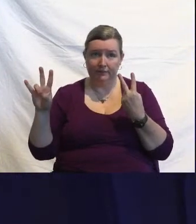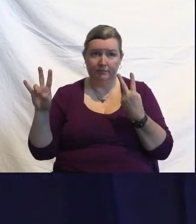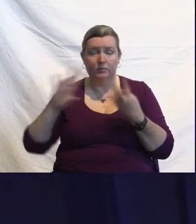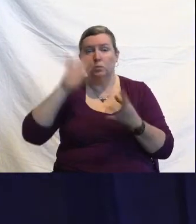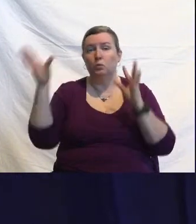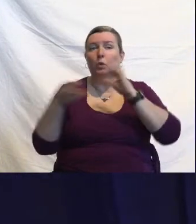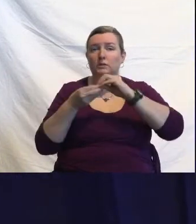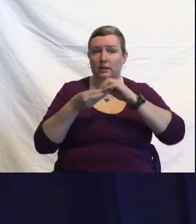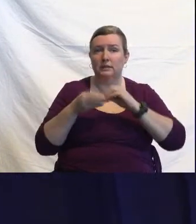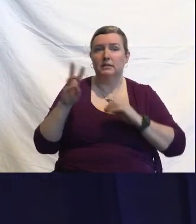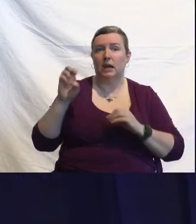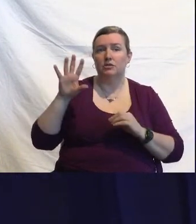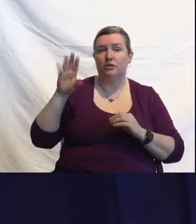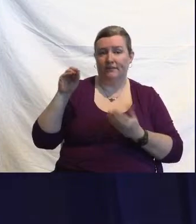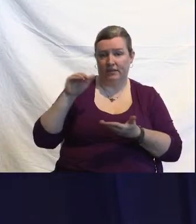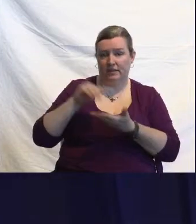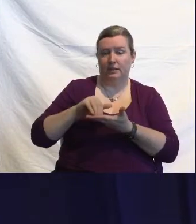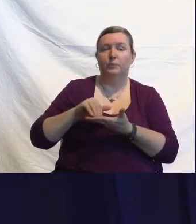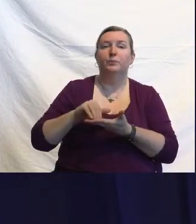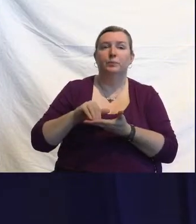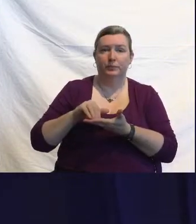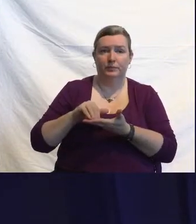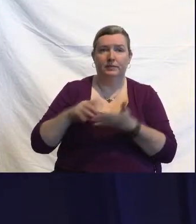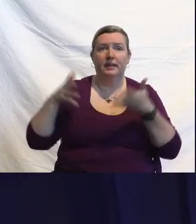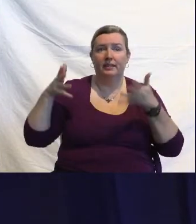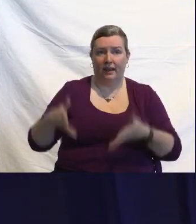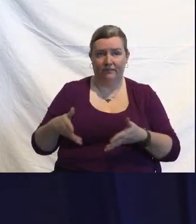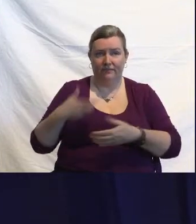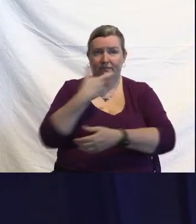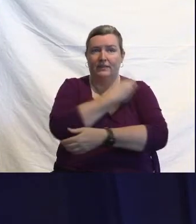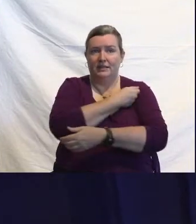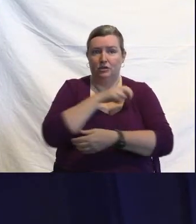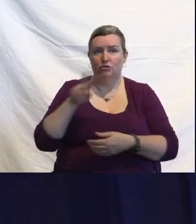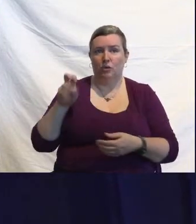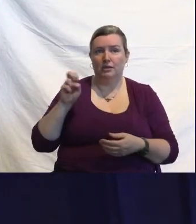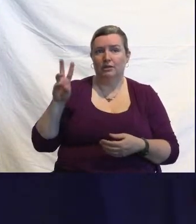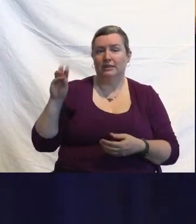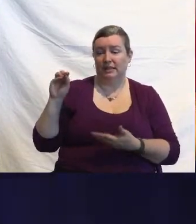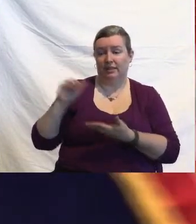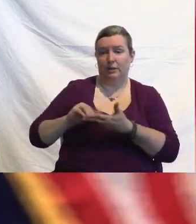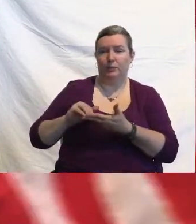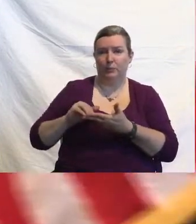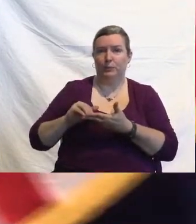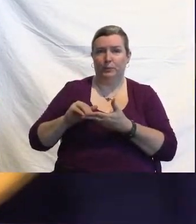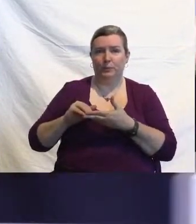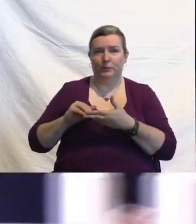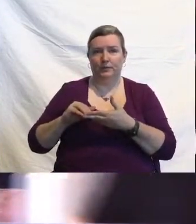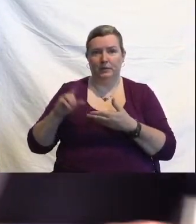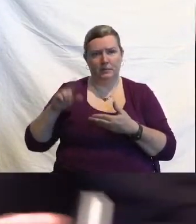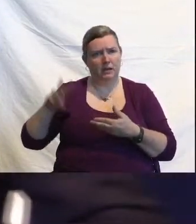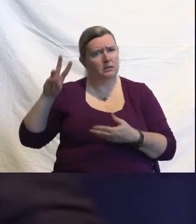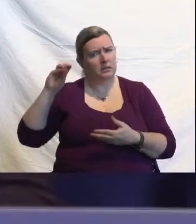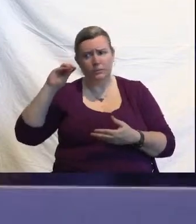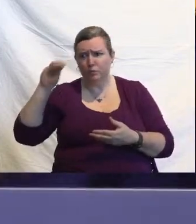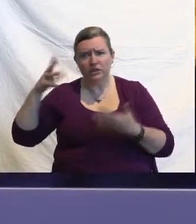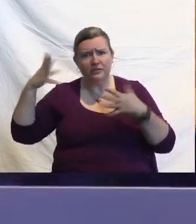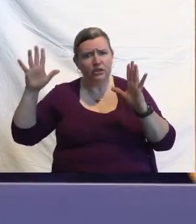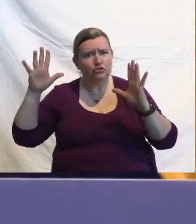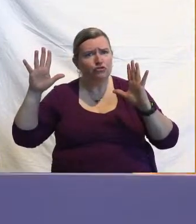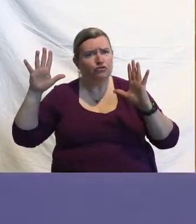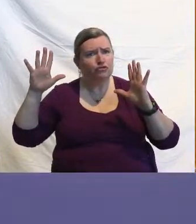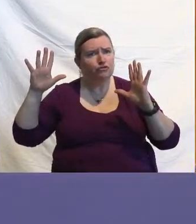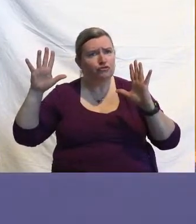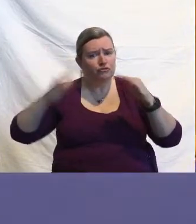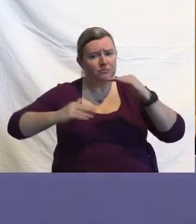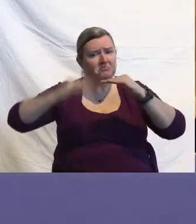we have 260,000 left to be vaccinated. So 60% of the way there, basically, right? Okay.